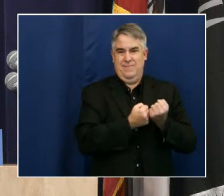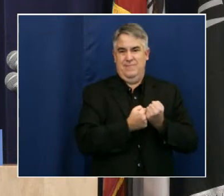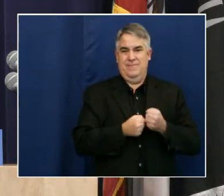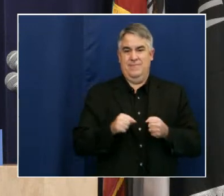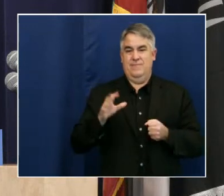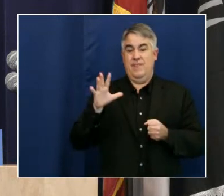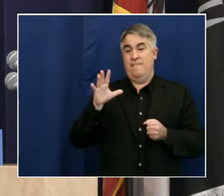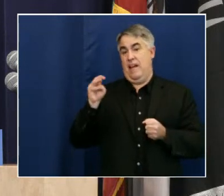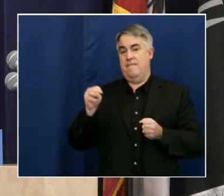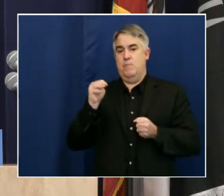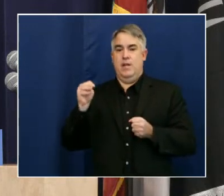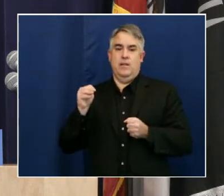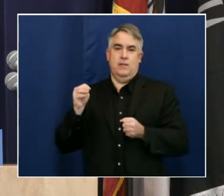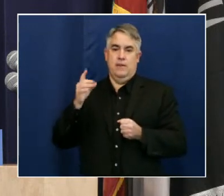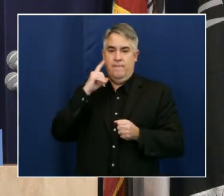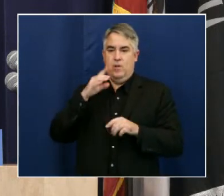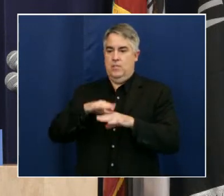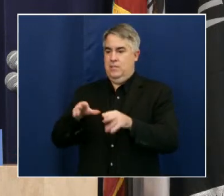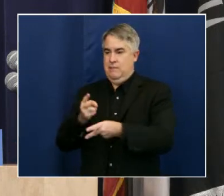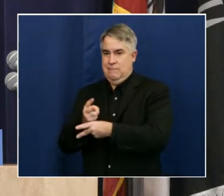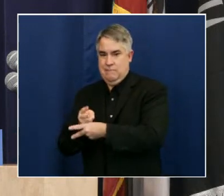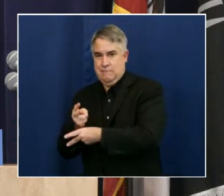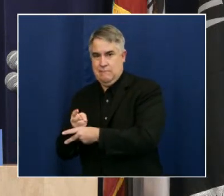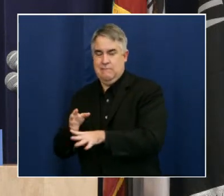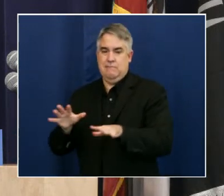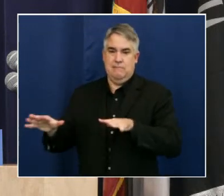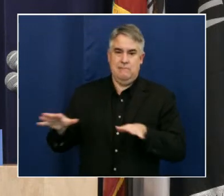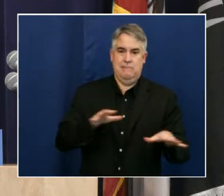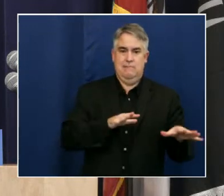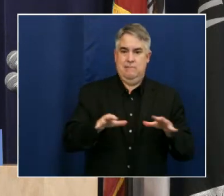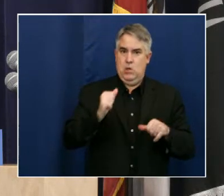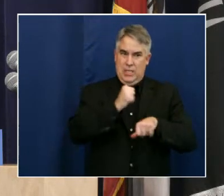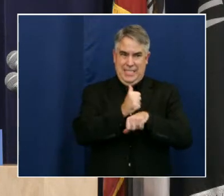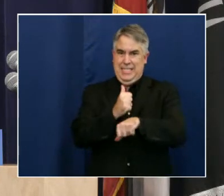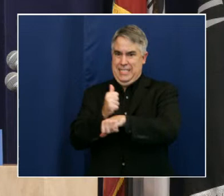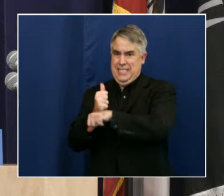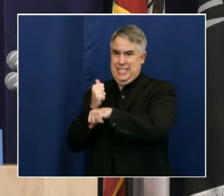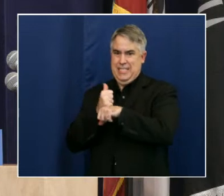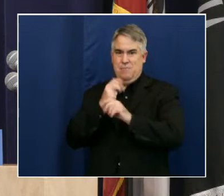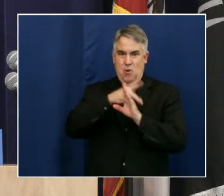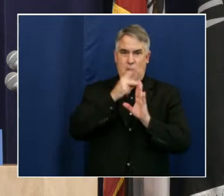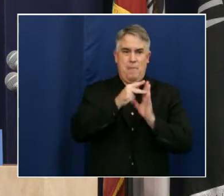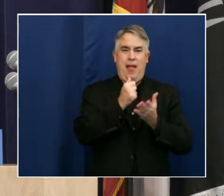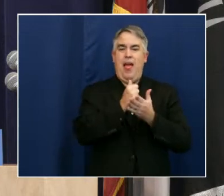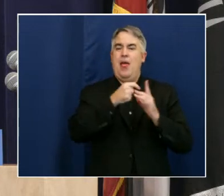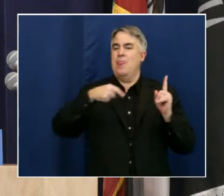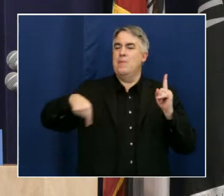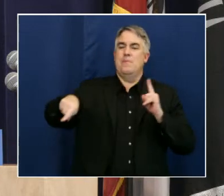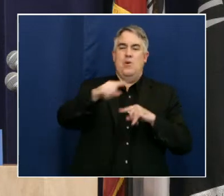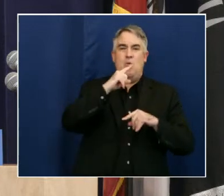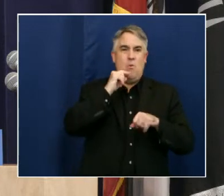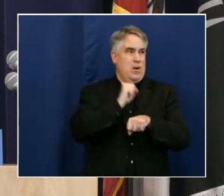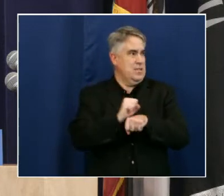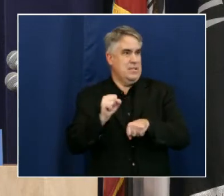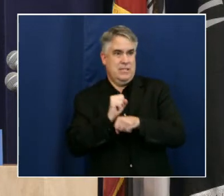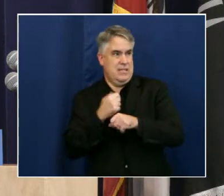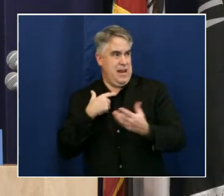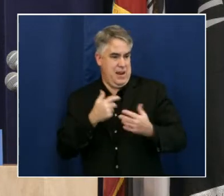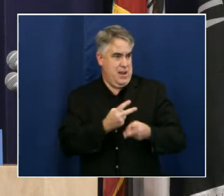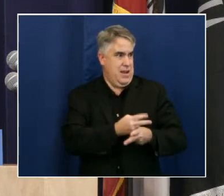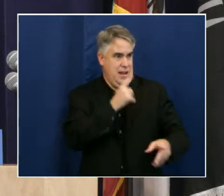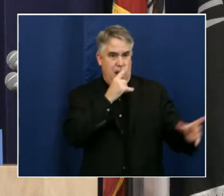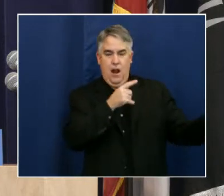care assistance. We continue to have programs that have made a difference for our communities, especially the Great Plates program for our seniors, disabled